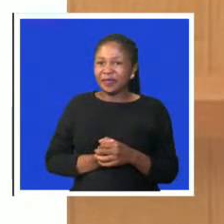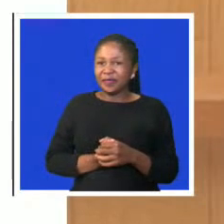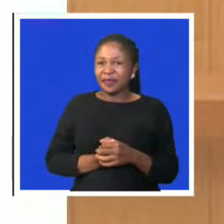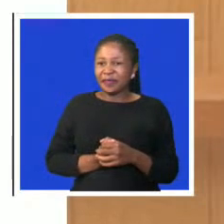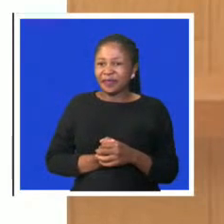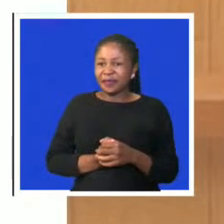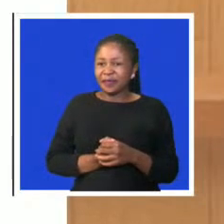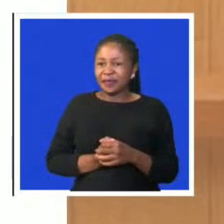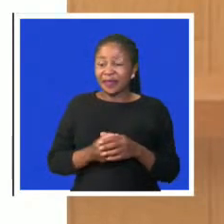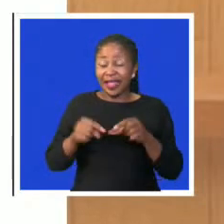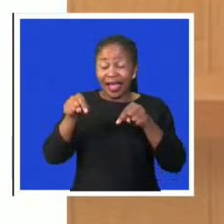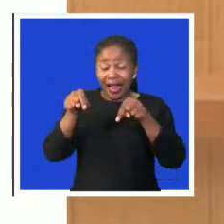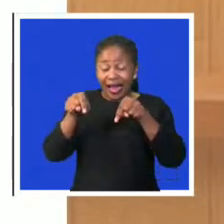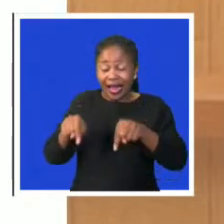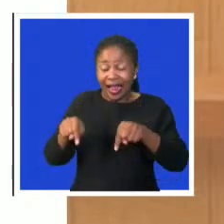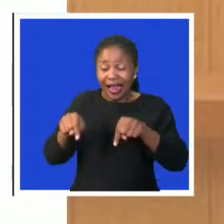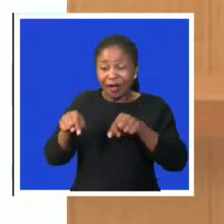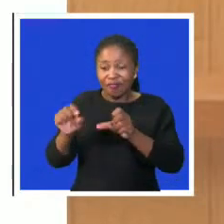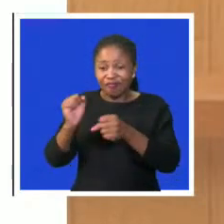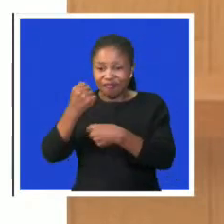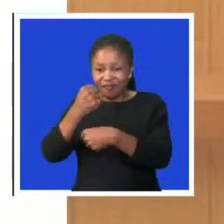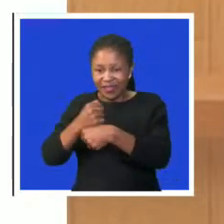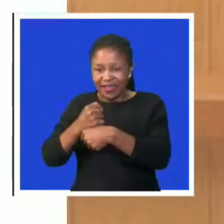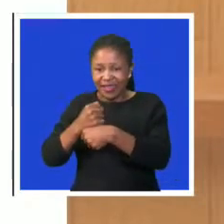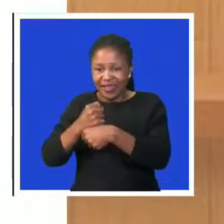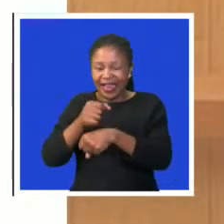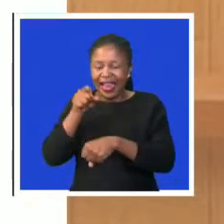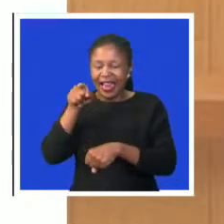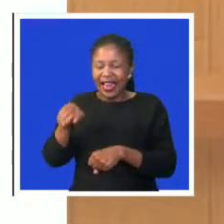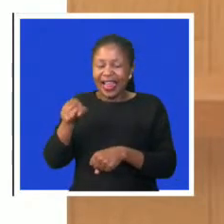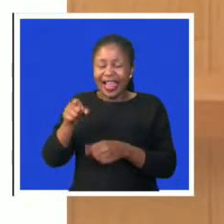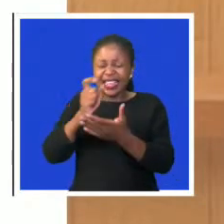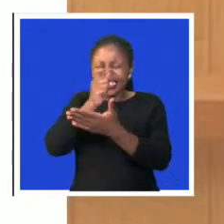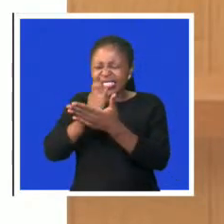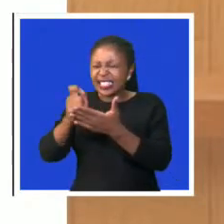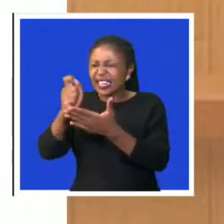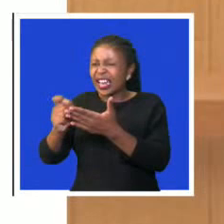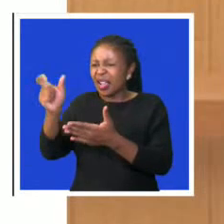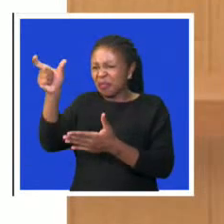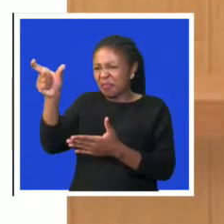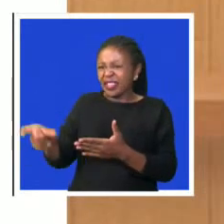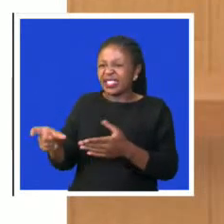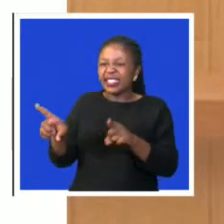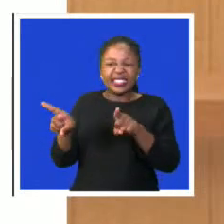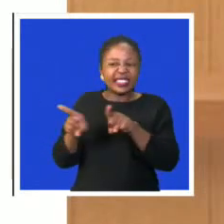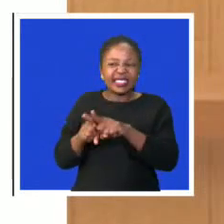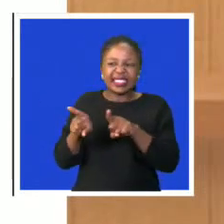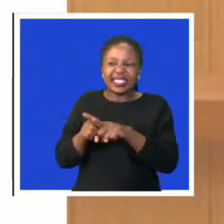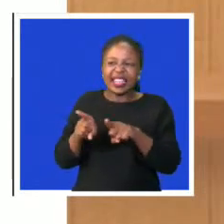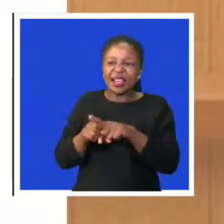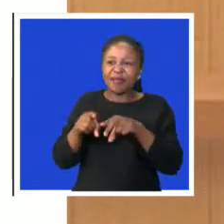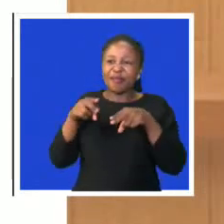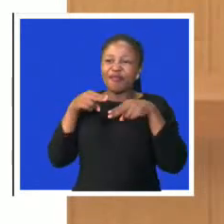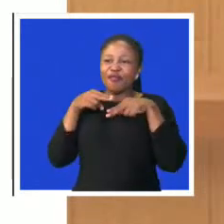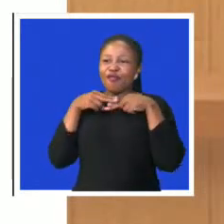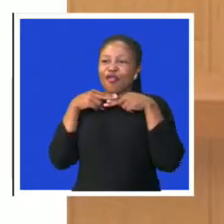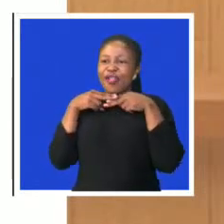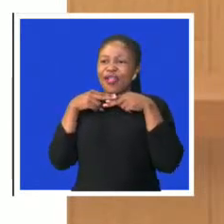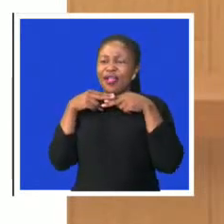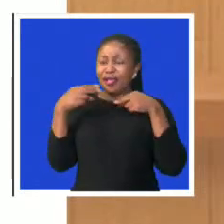we can say that the scribes are the same as lawyers. We can identify them with their dress